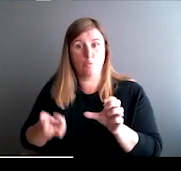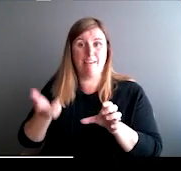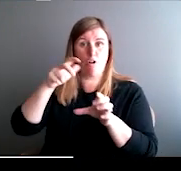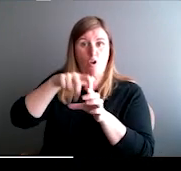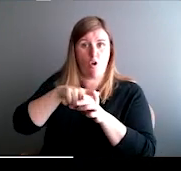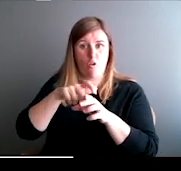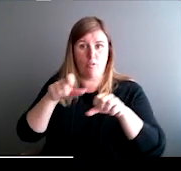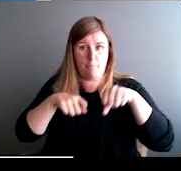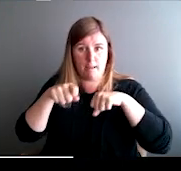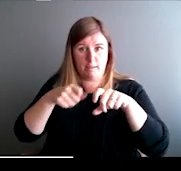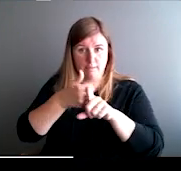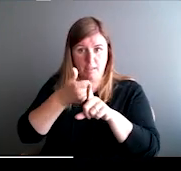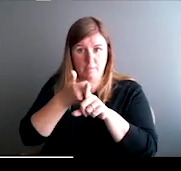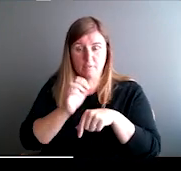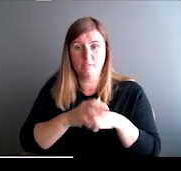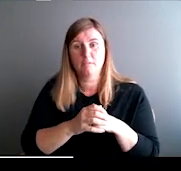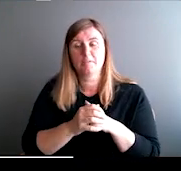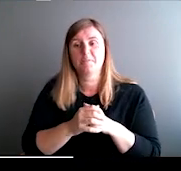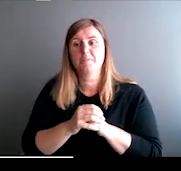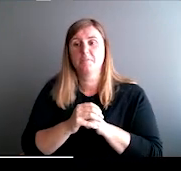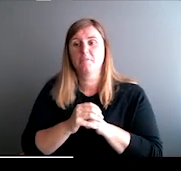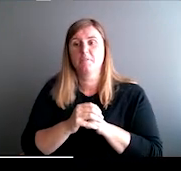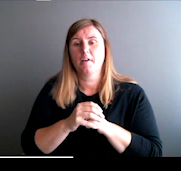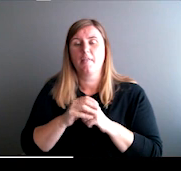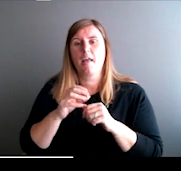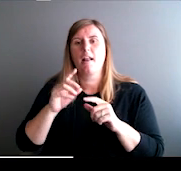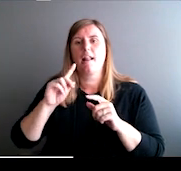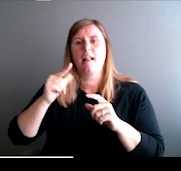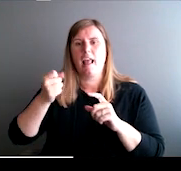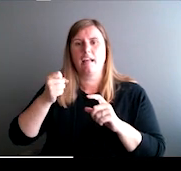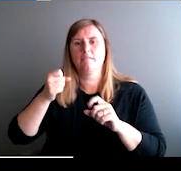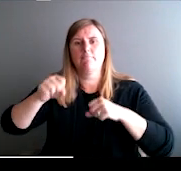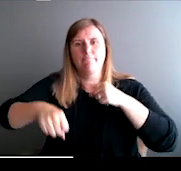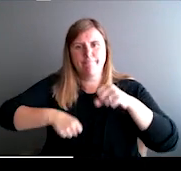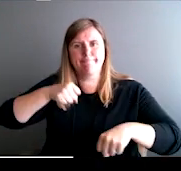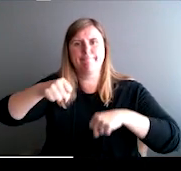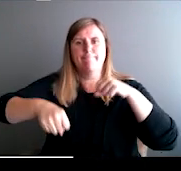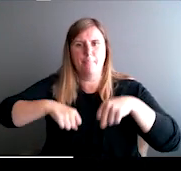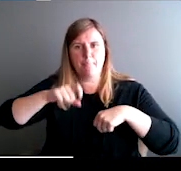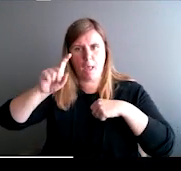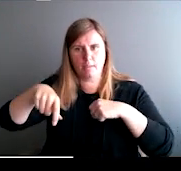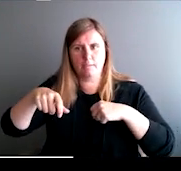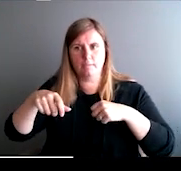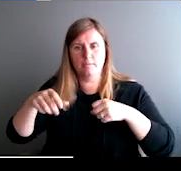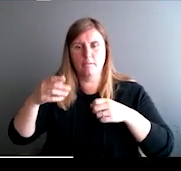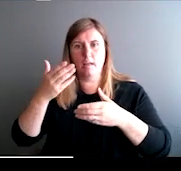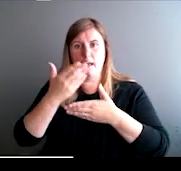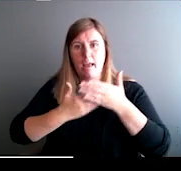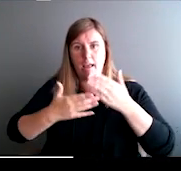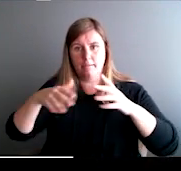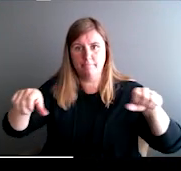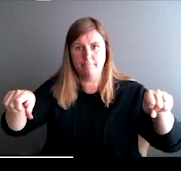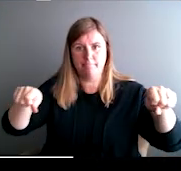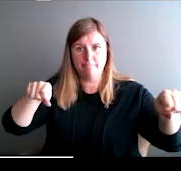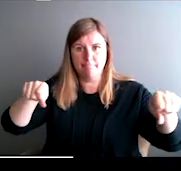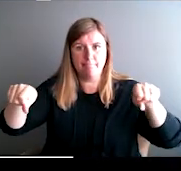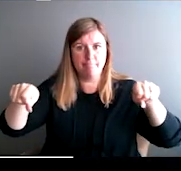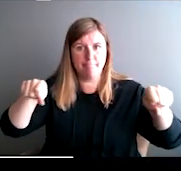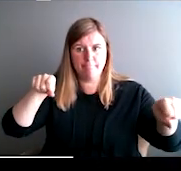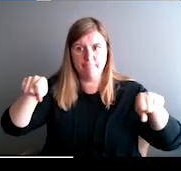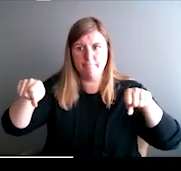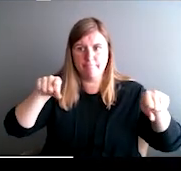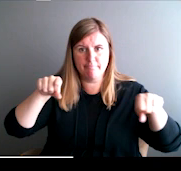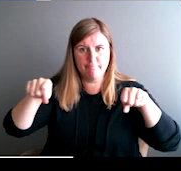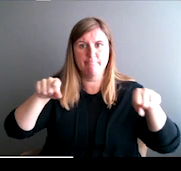bike. You might need to be able to move your legs in a pedal motion, steering the handlebars. All